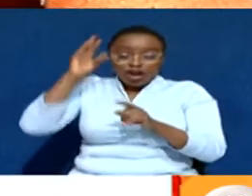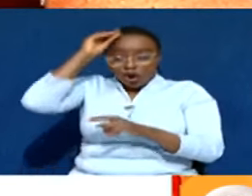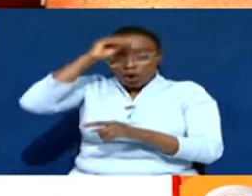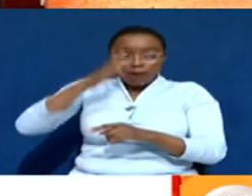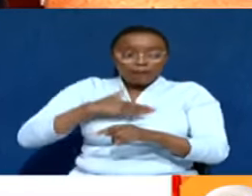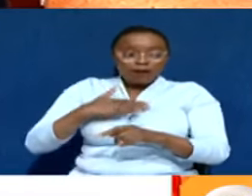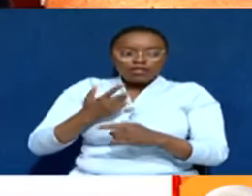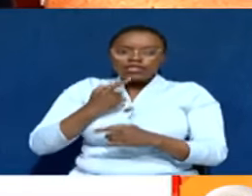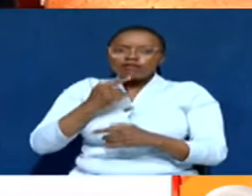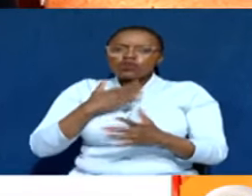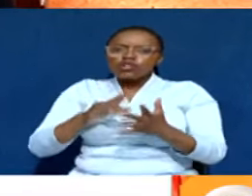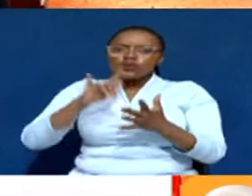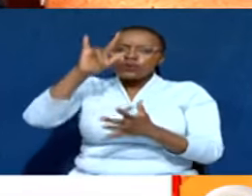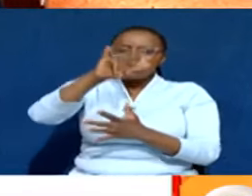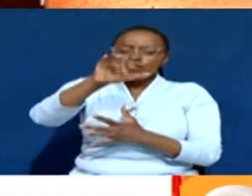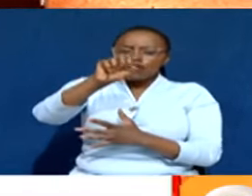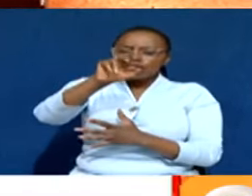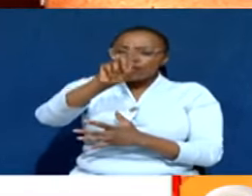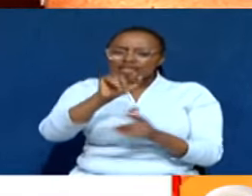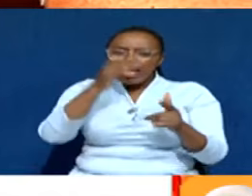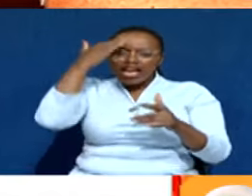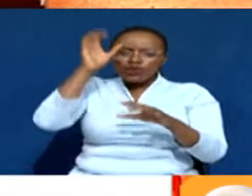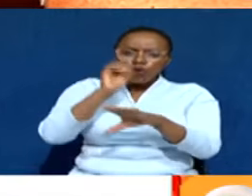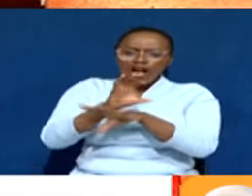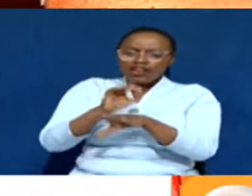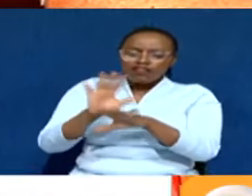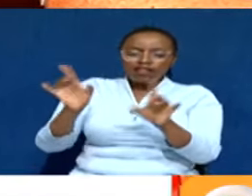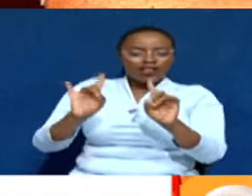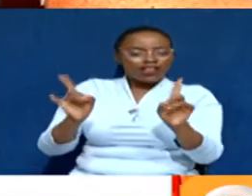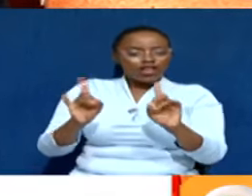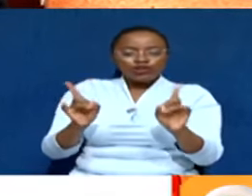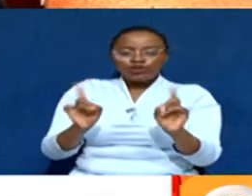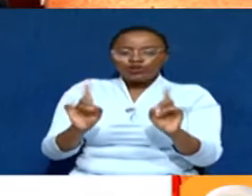that mwenzangu anataka kwenda Saudi Arabia, so which advice do you have? No.